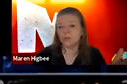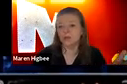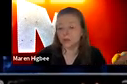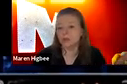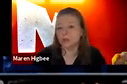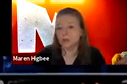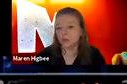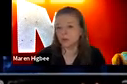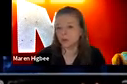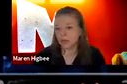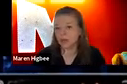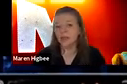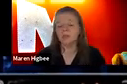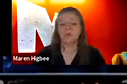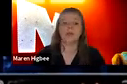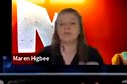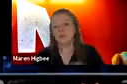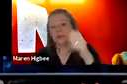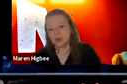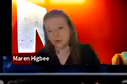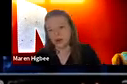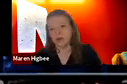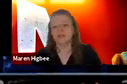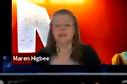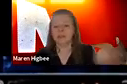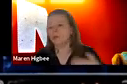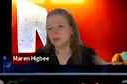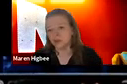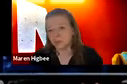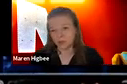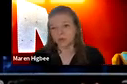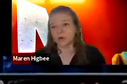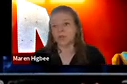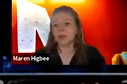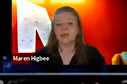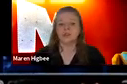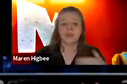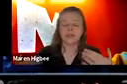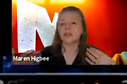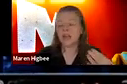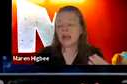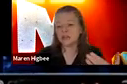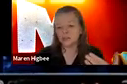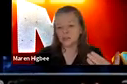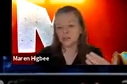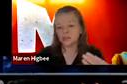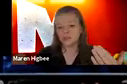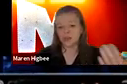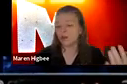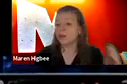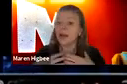streaming would be much better. So we can do a Q and A, but we have to do the thumb drive and then do emails back and forth. So that's the last